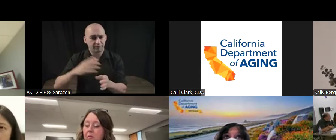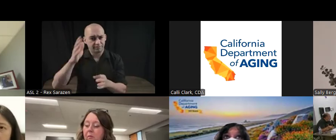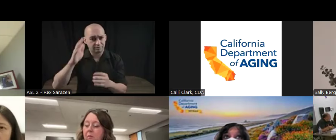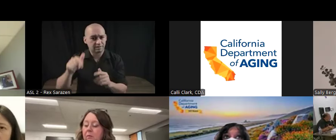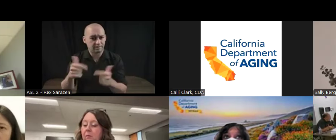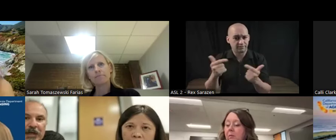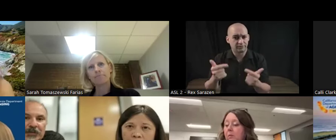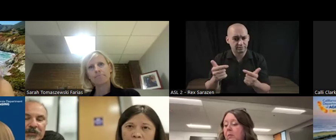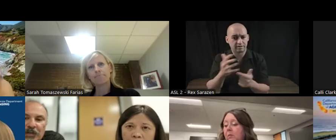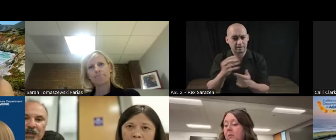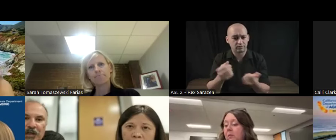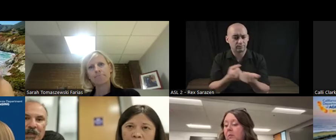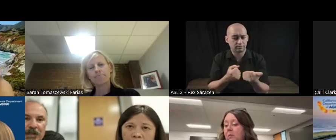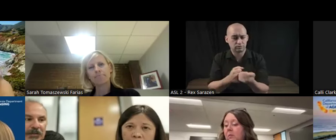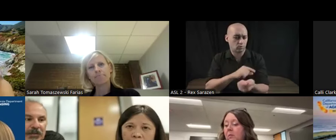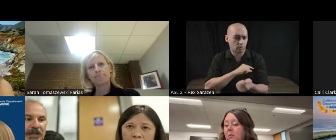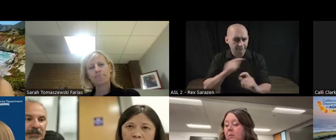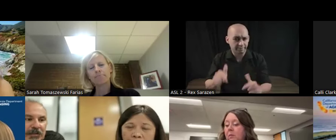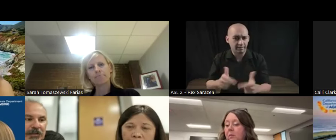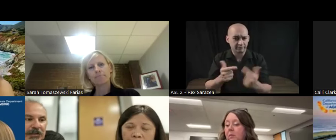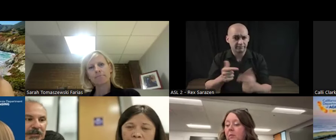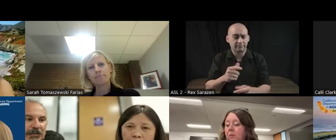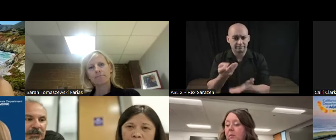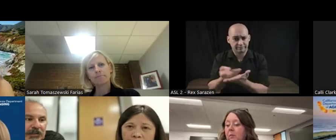reinforced some quality of life factors that